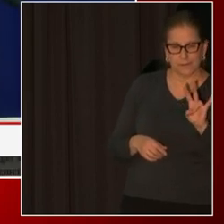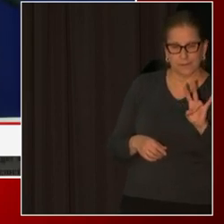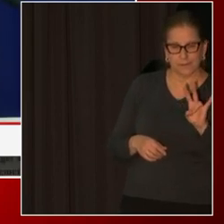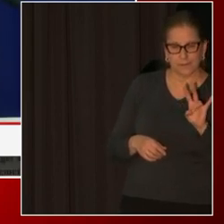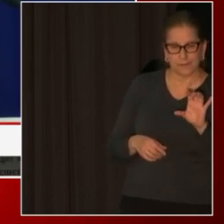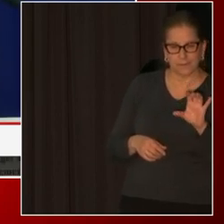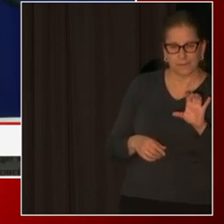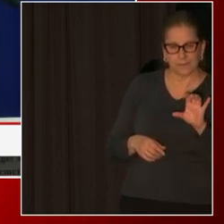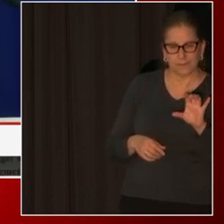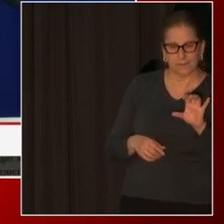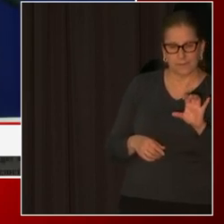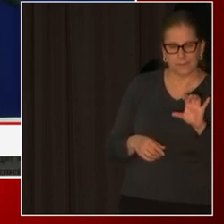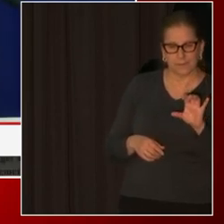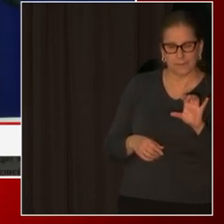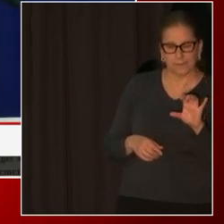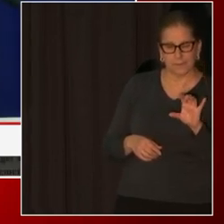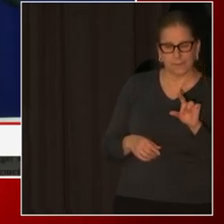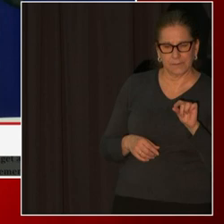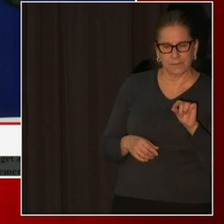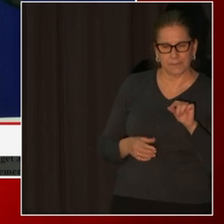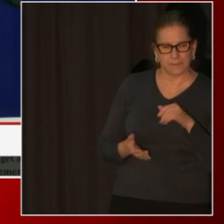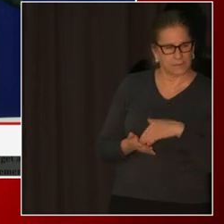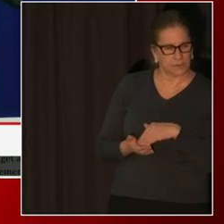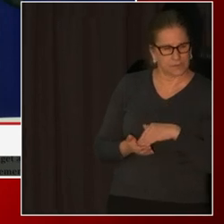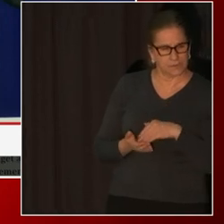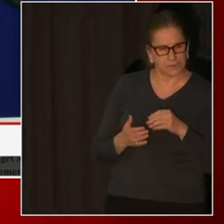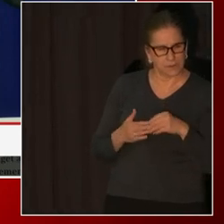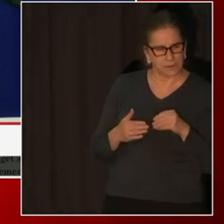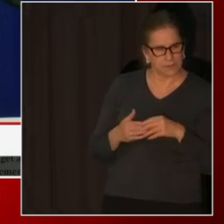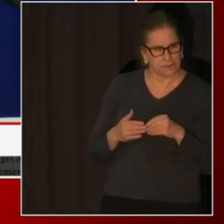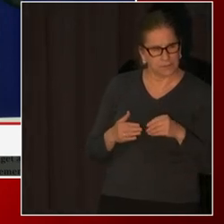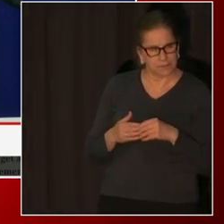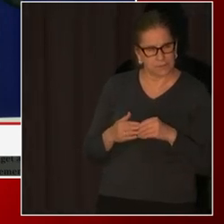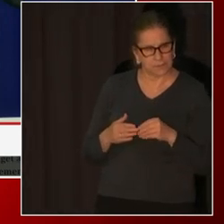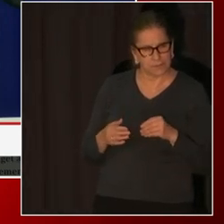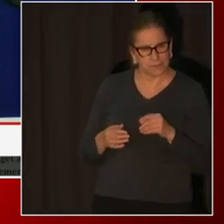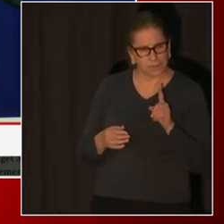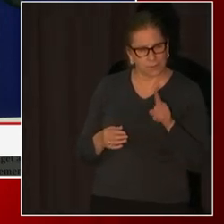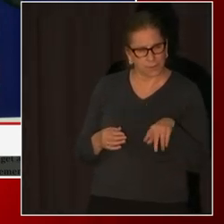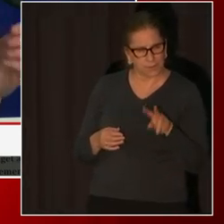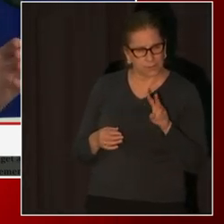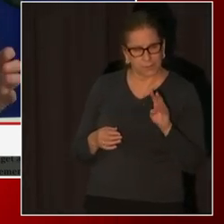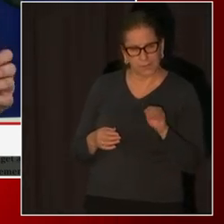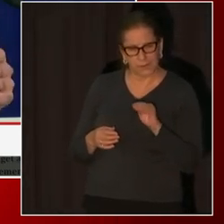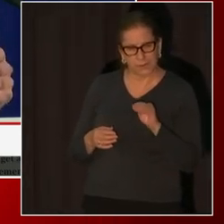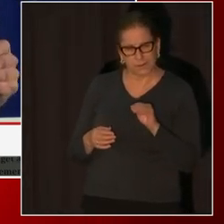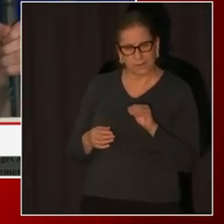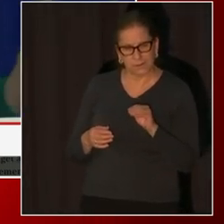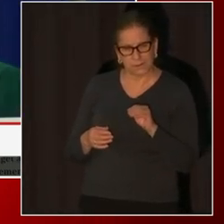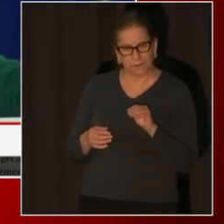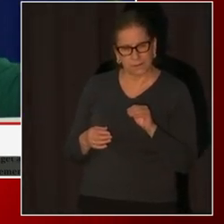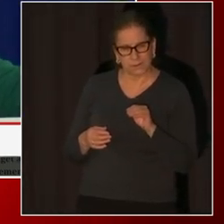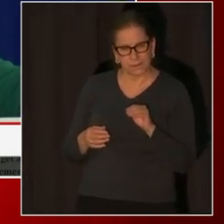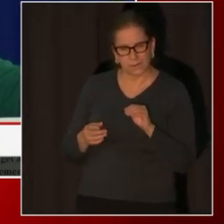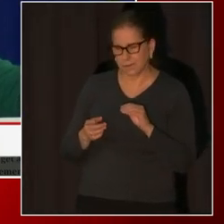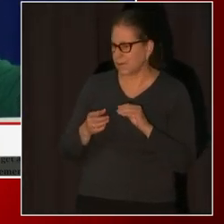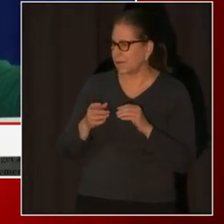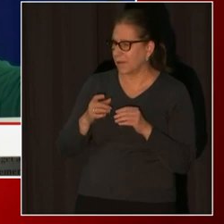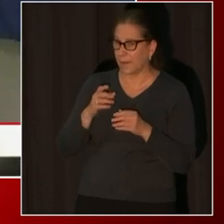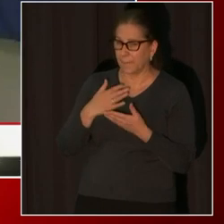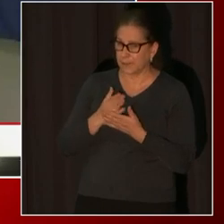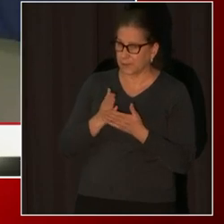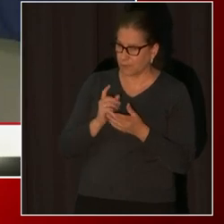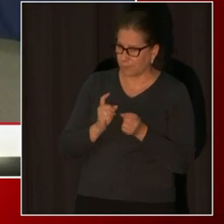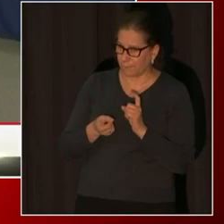million if you compare the 20 approved to the 21 revised budget in the mayor's office. I'm sorry, I don't understand